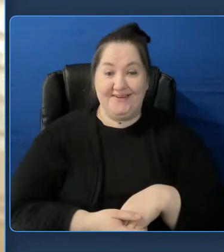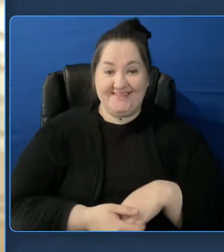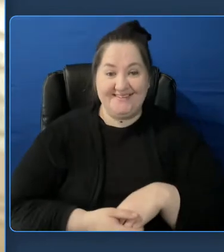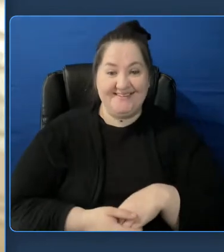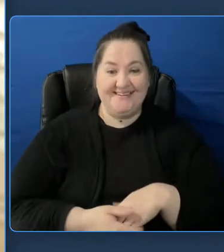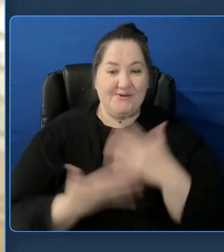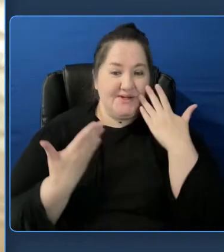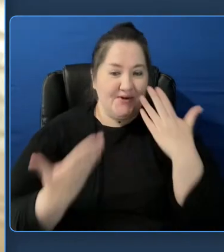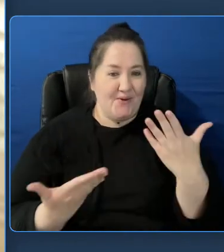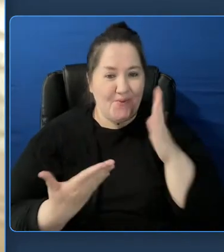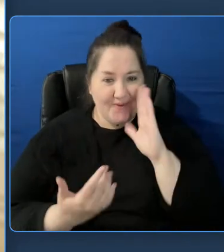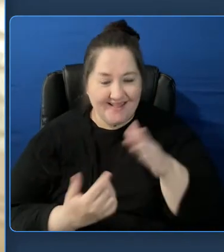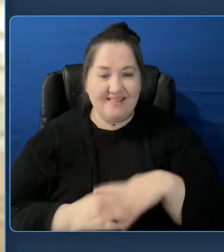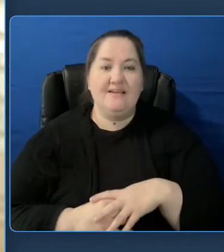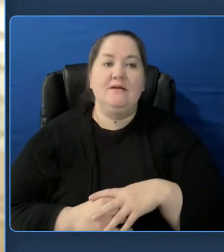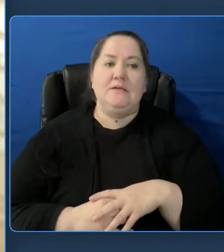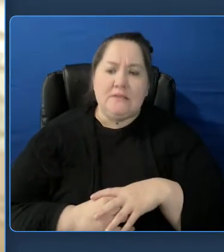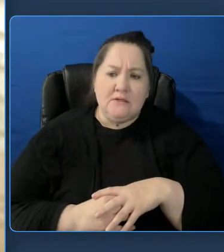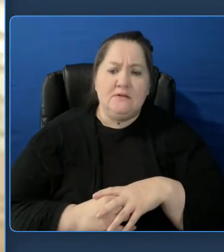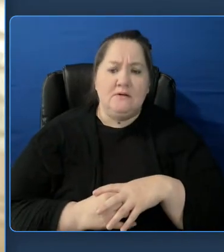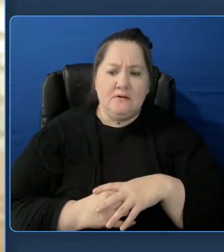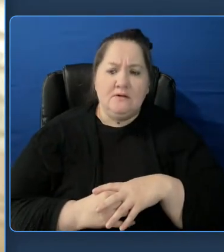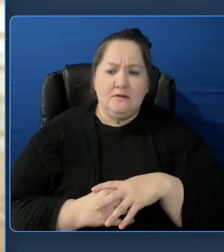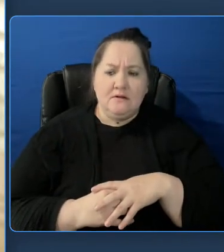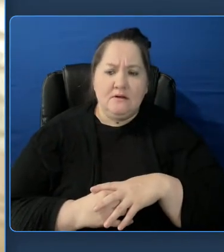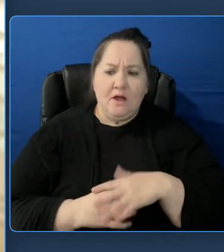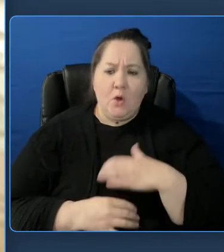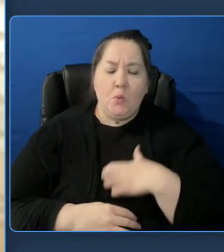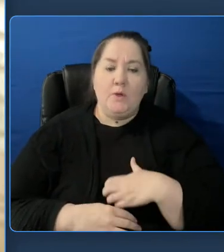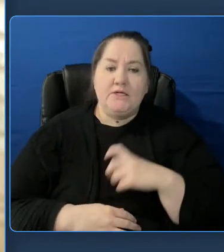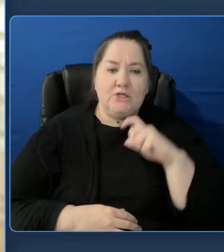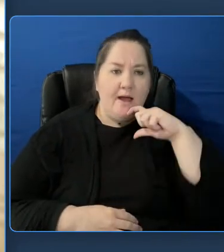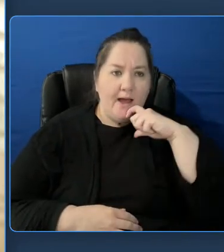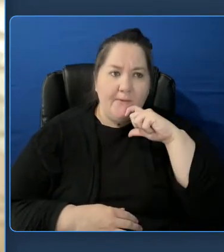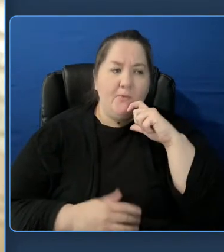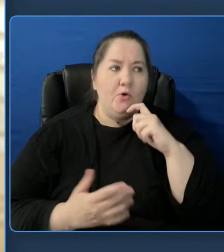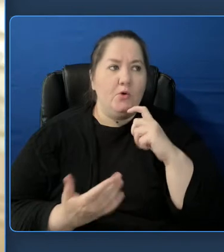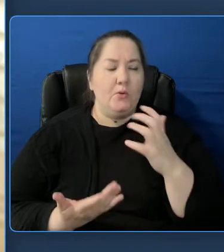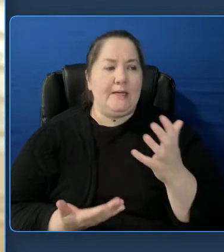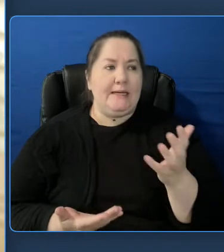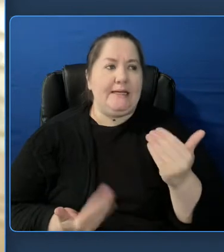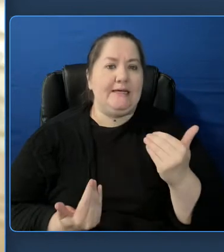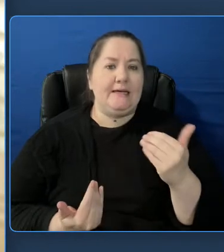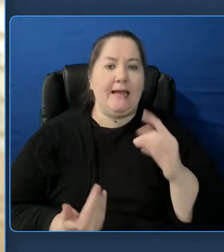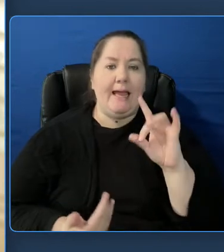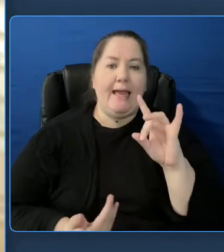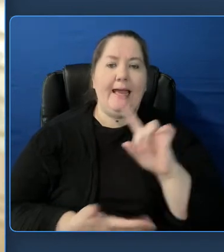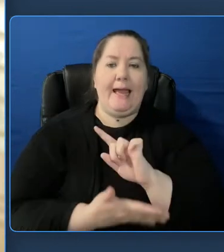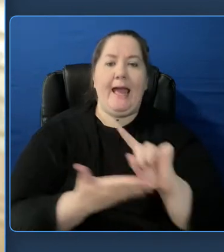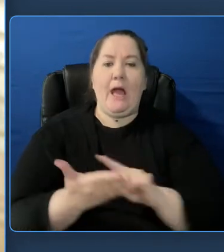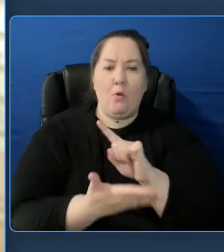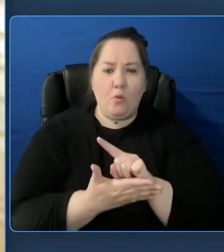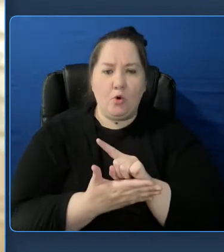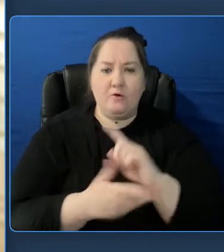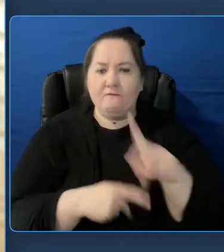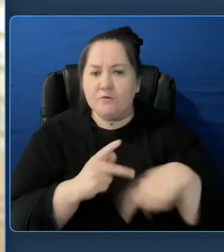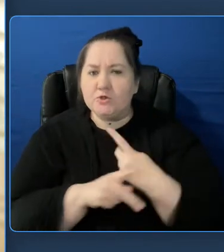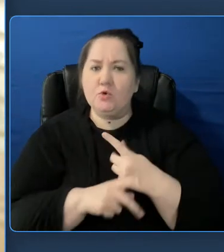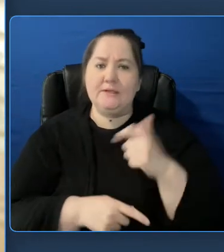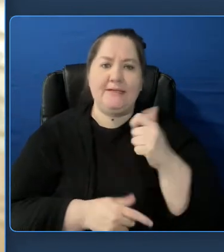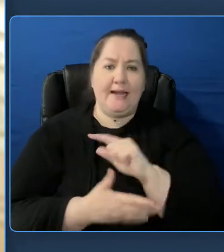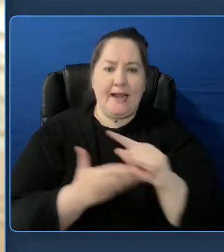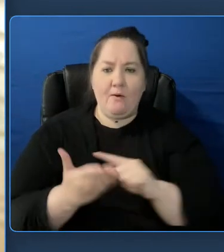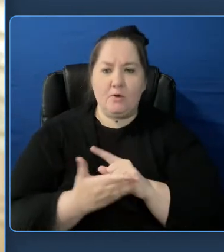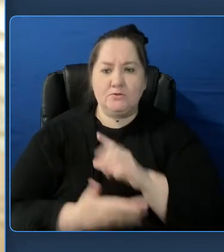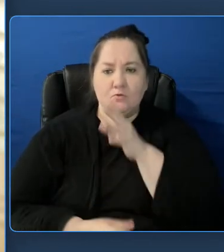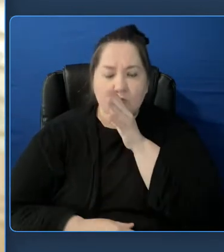We don't know what it was. I wish that that Apple would give us a 8-hour version or 10-hour version where we can